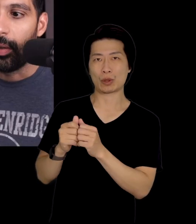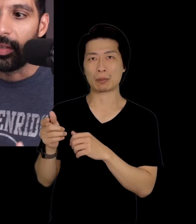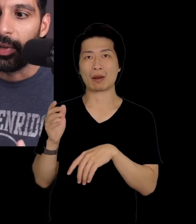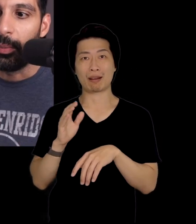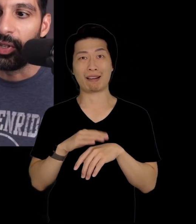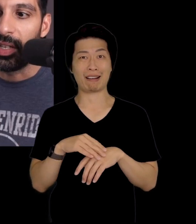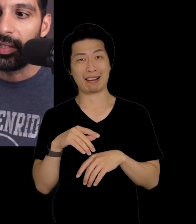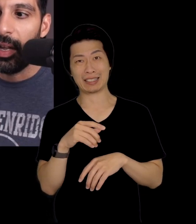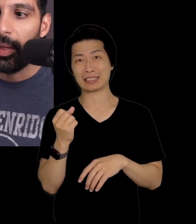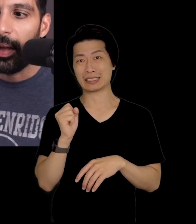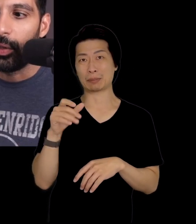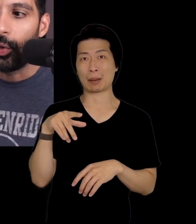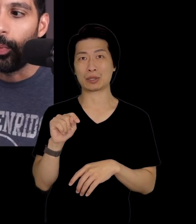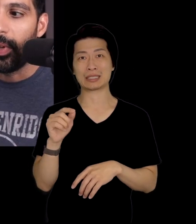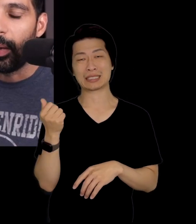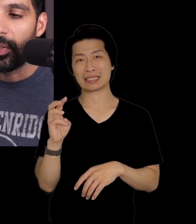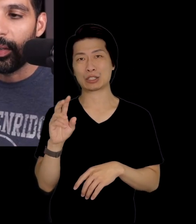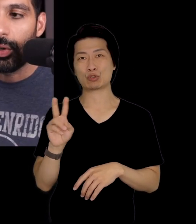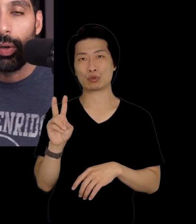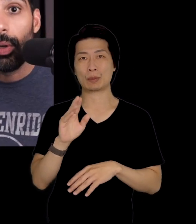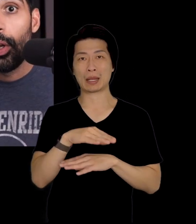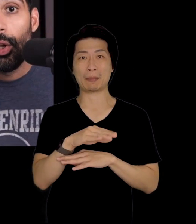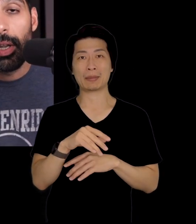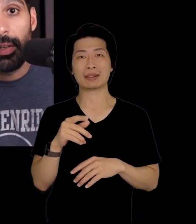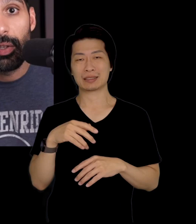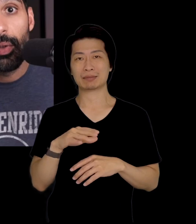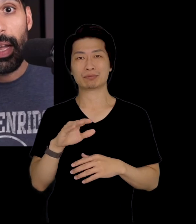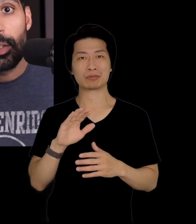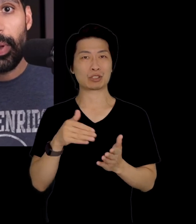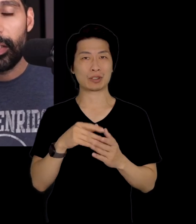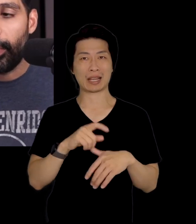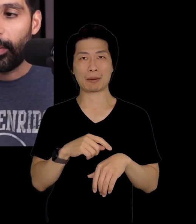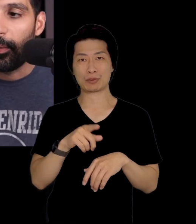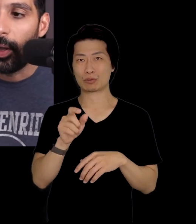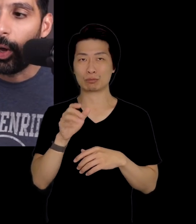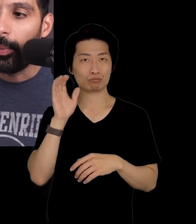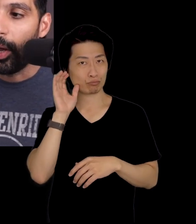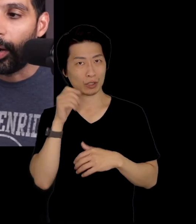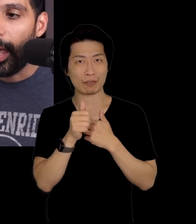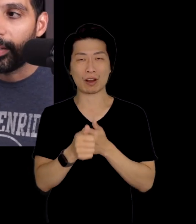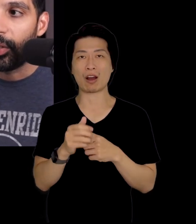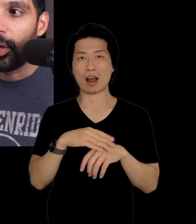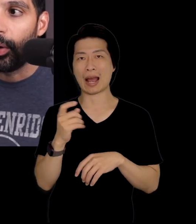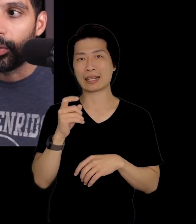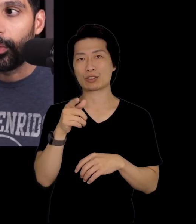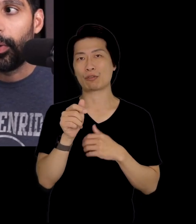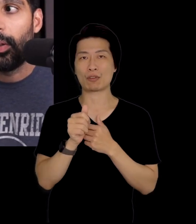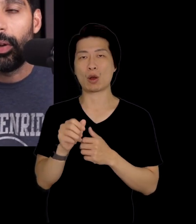on September 16th at 2 p.m. Central. You can listen to that space by following me on X,